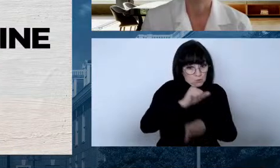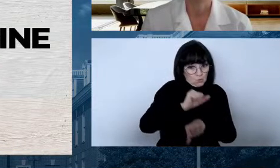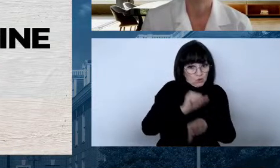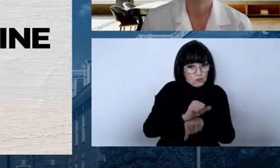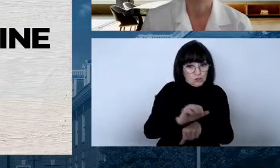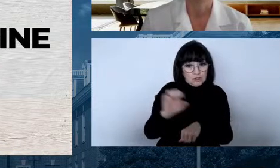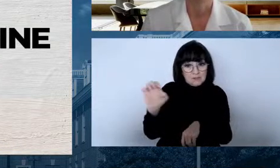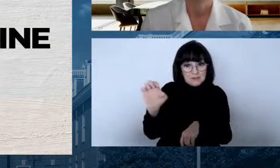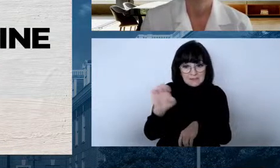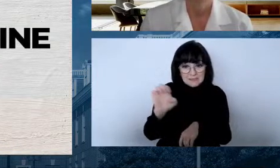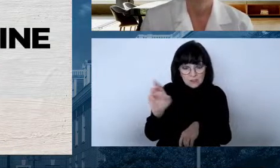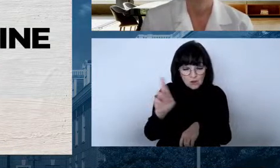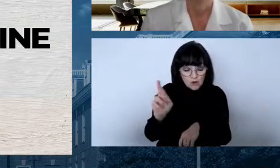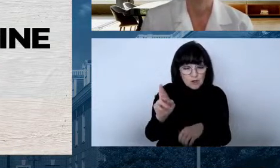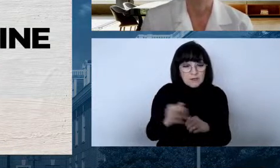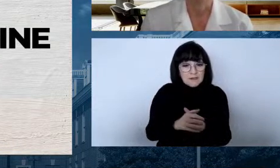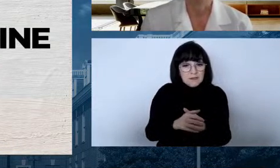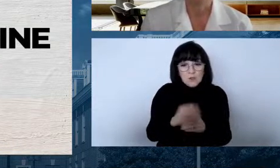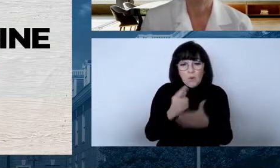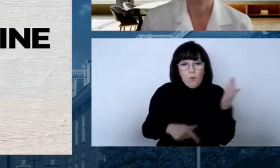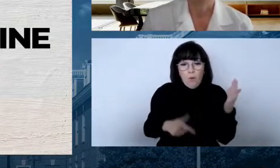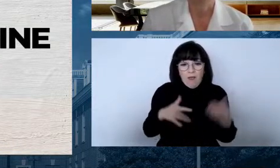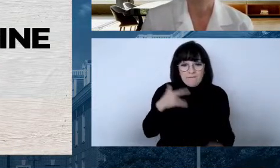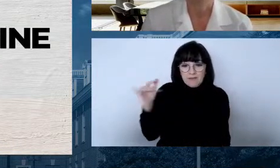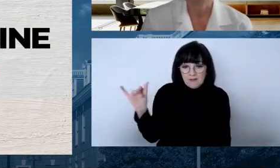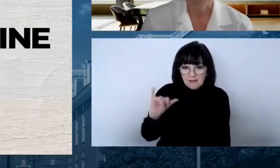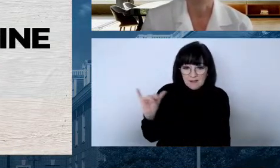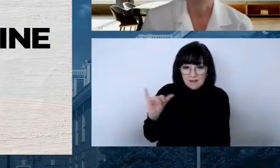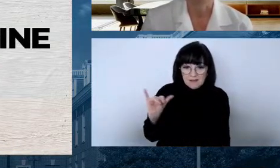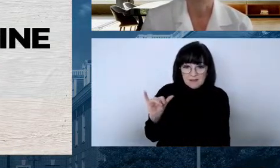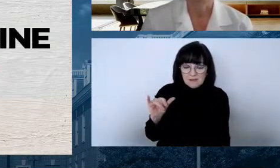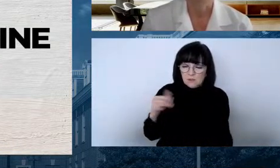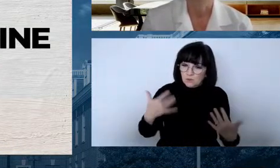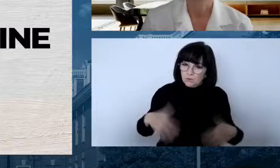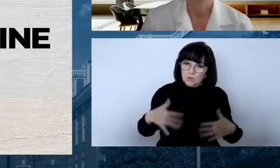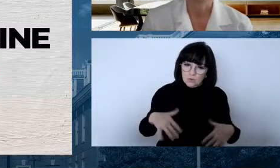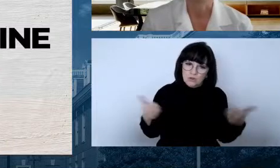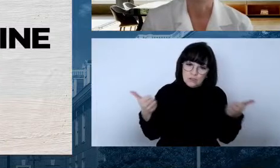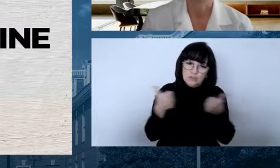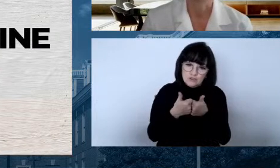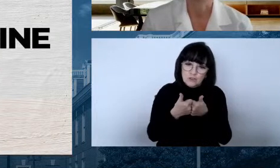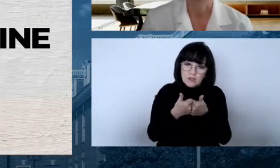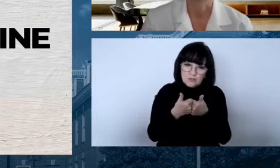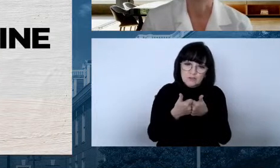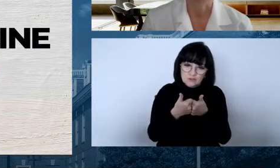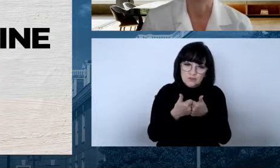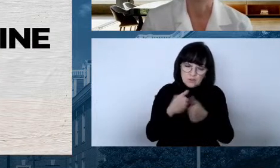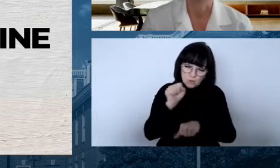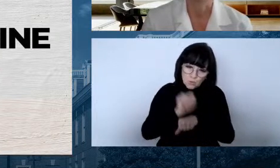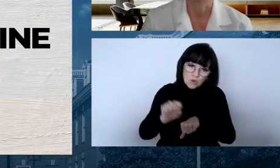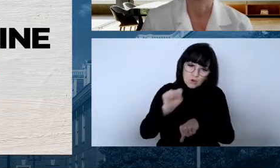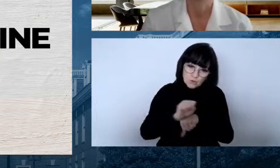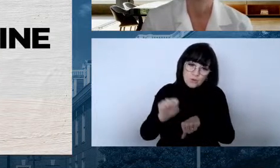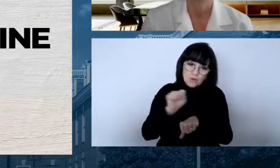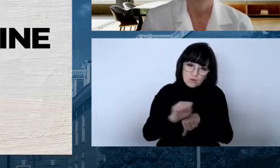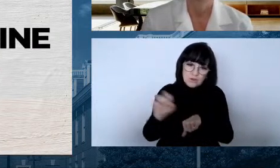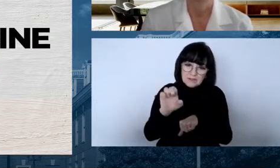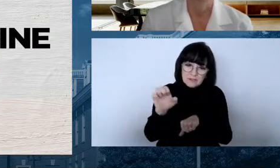been like. As you may expect, it has been very challenging to work in the emergency department